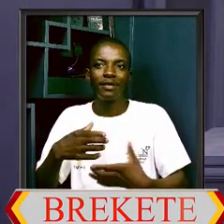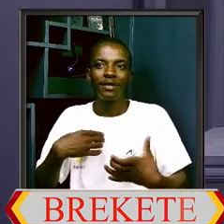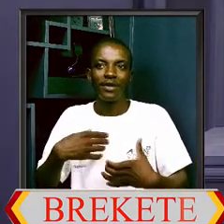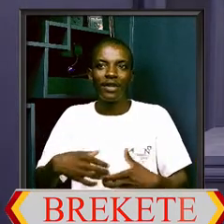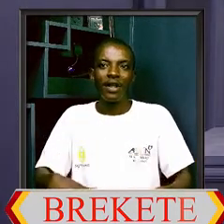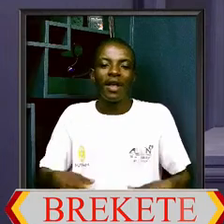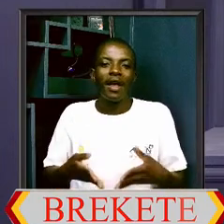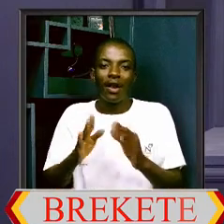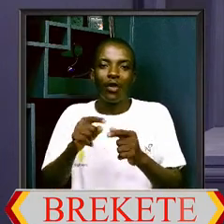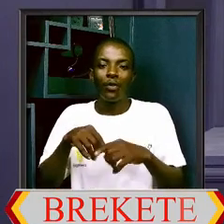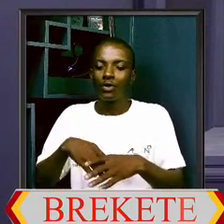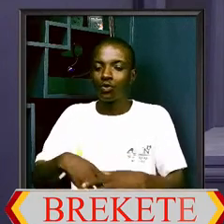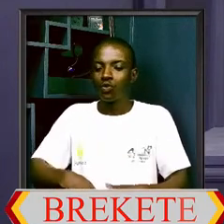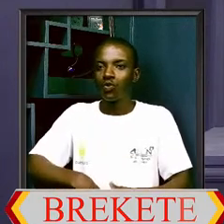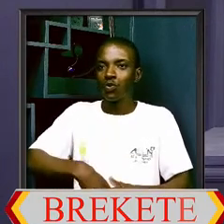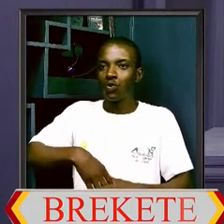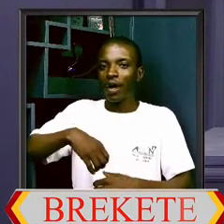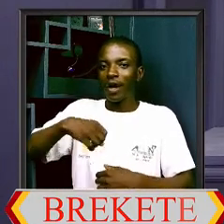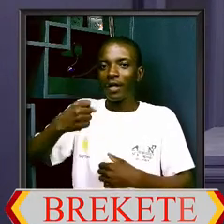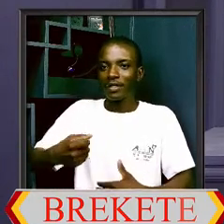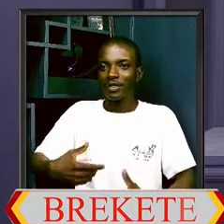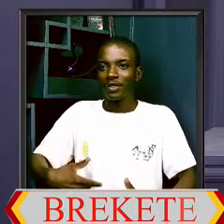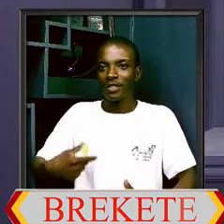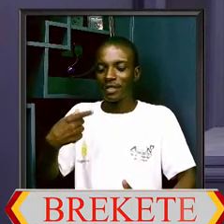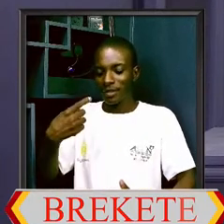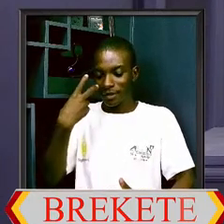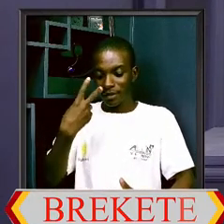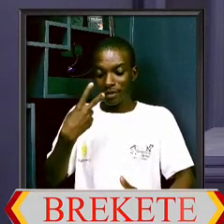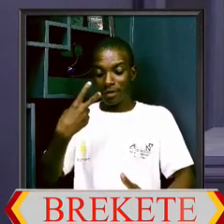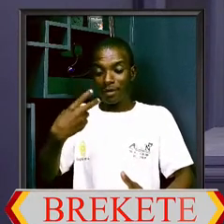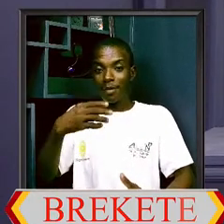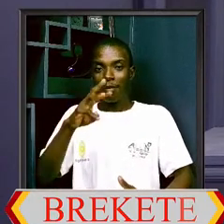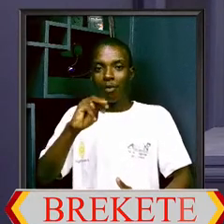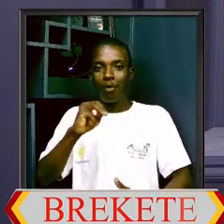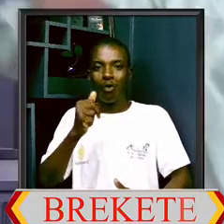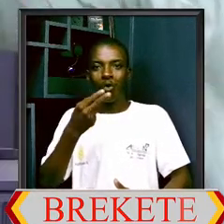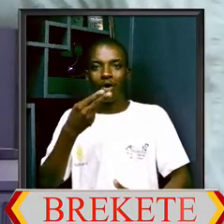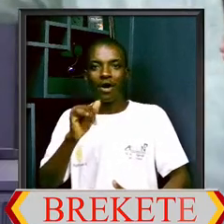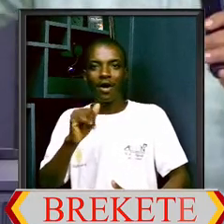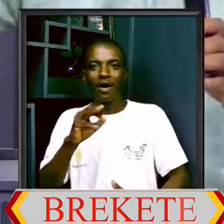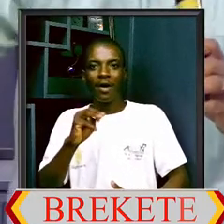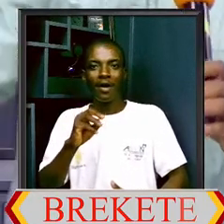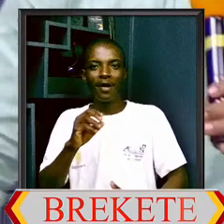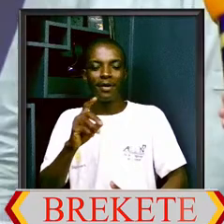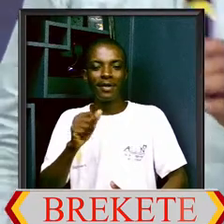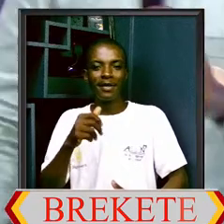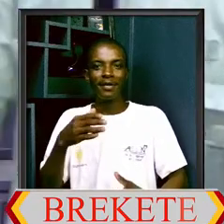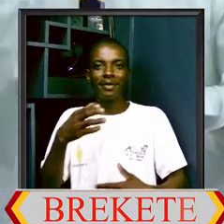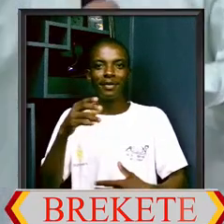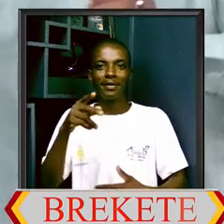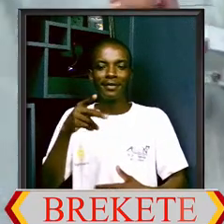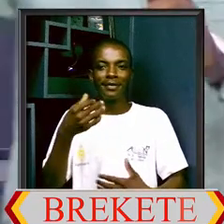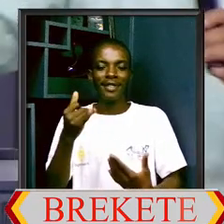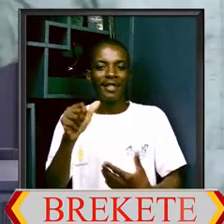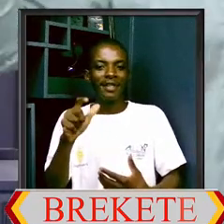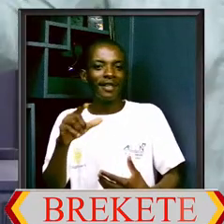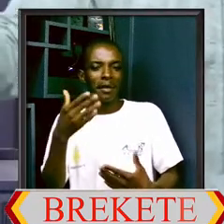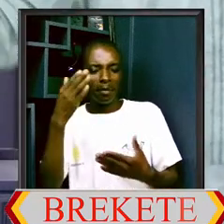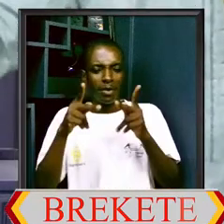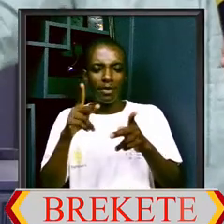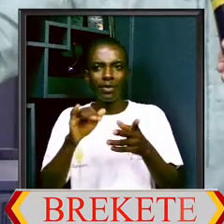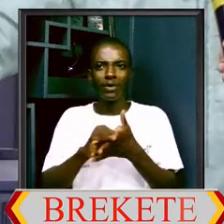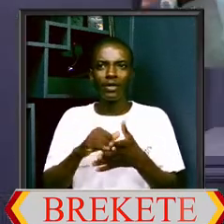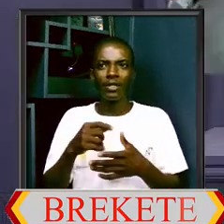me come on the the N I see Muhammad Ali picture you don't finish so